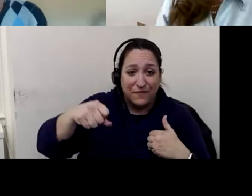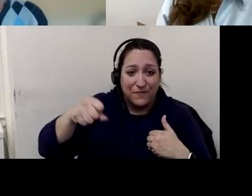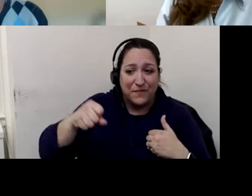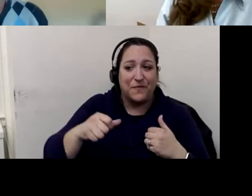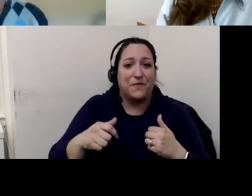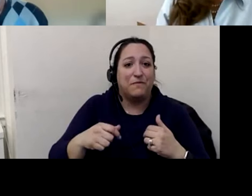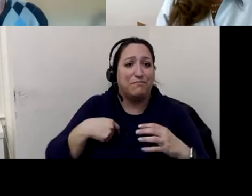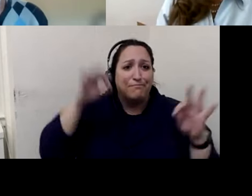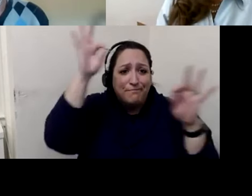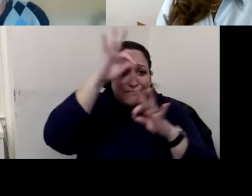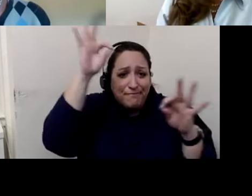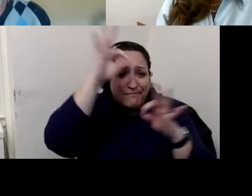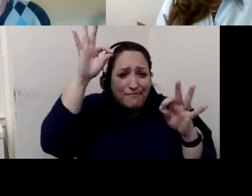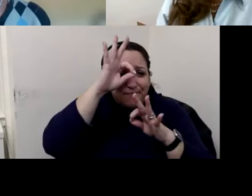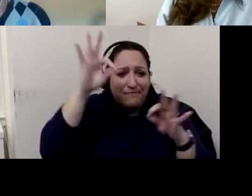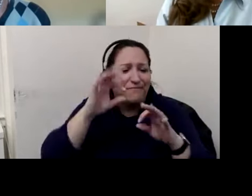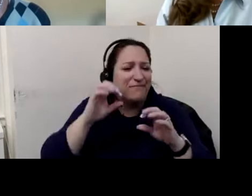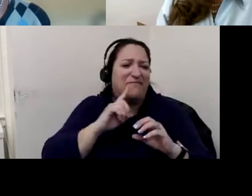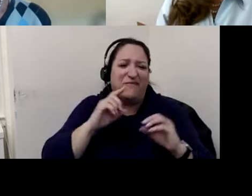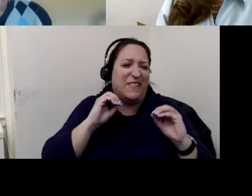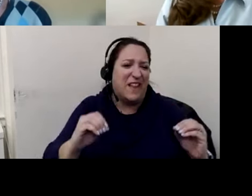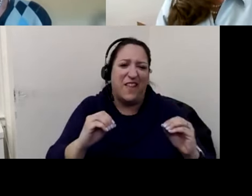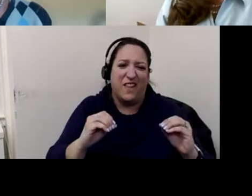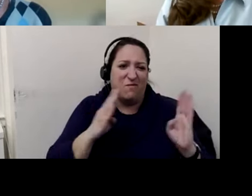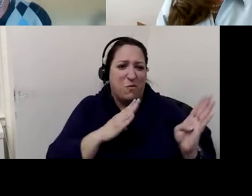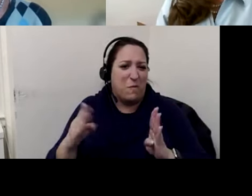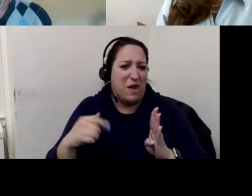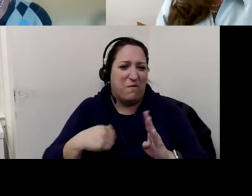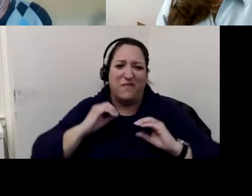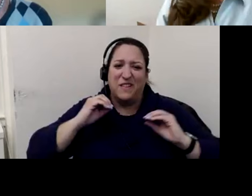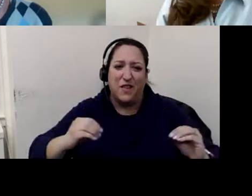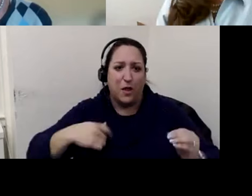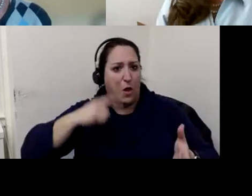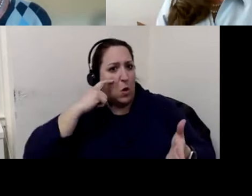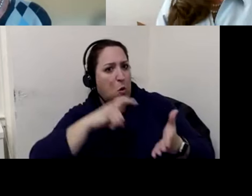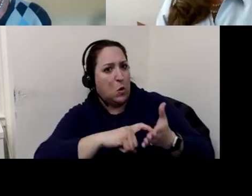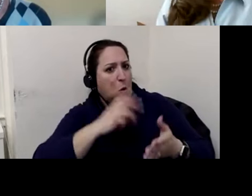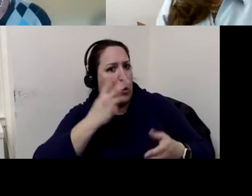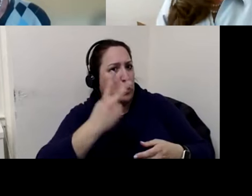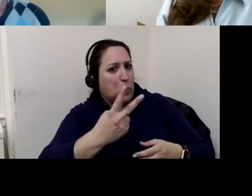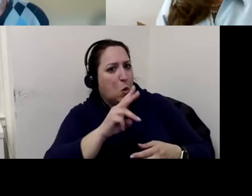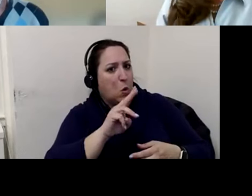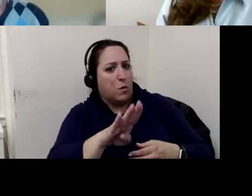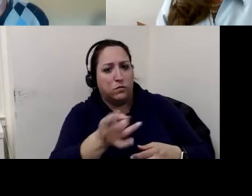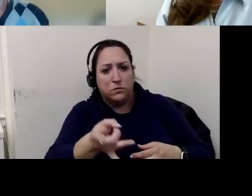and naive, nothing could have prepared me for what I witnessed in Willowbrook, nothing.